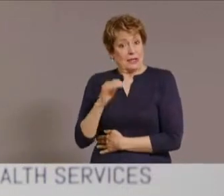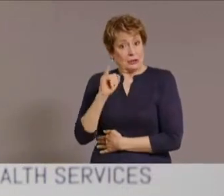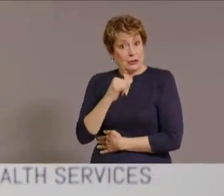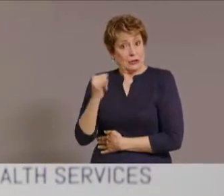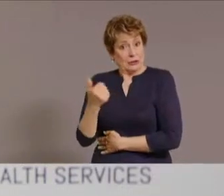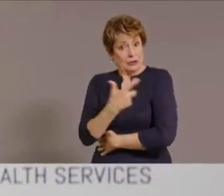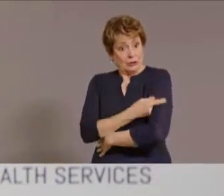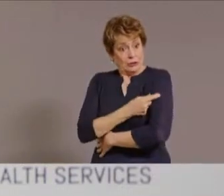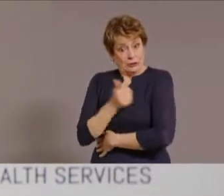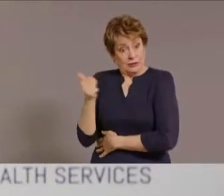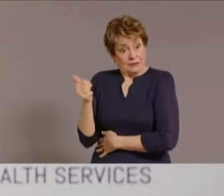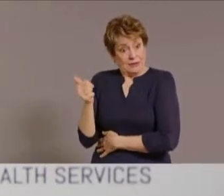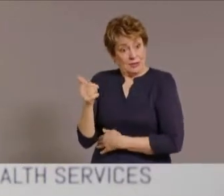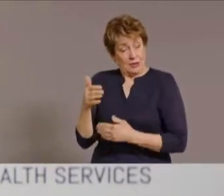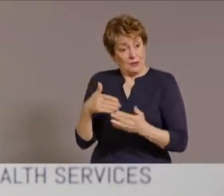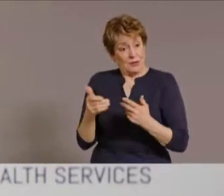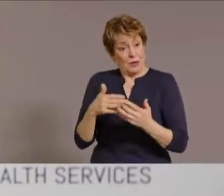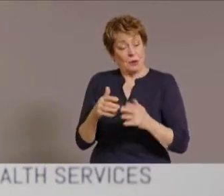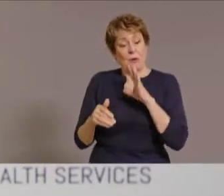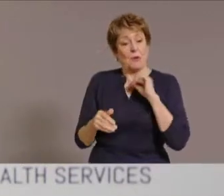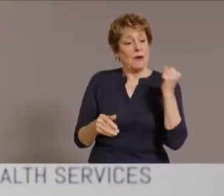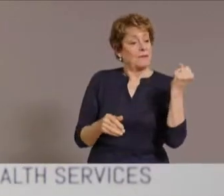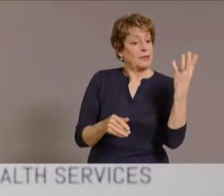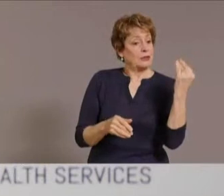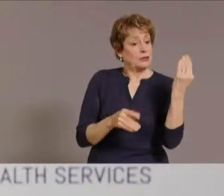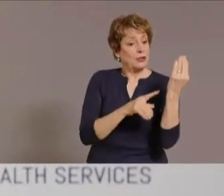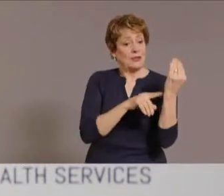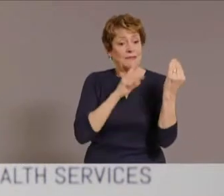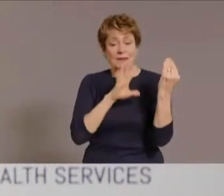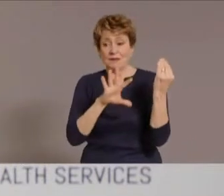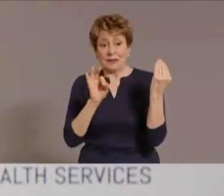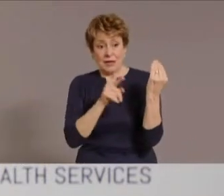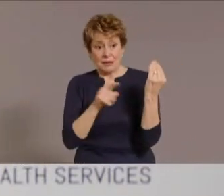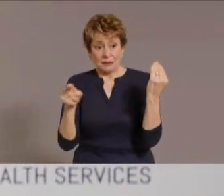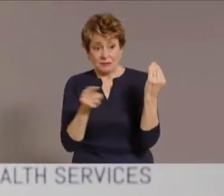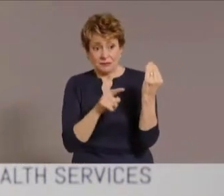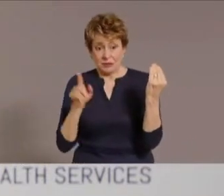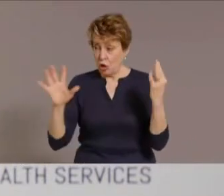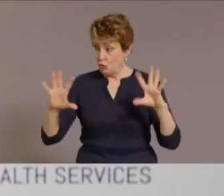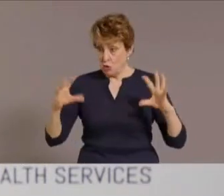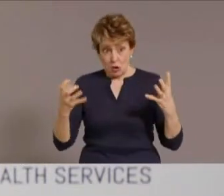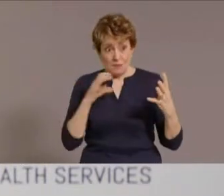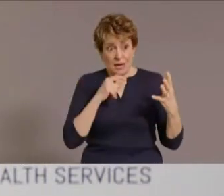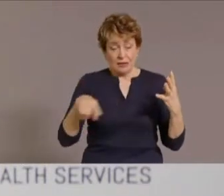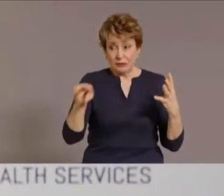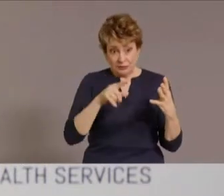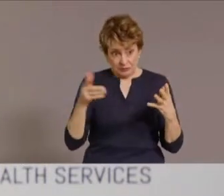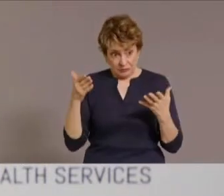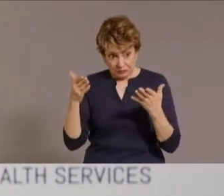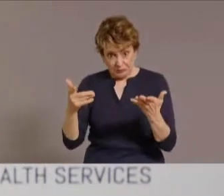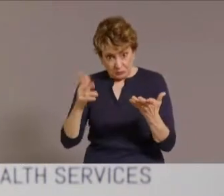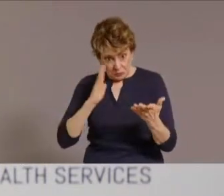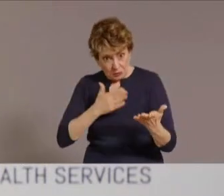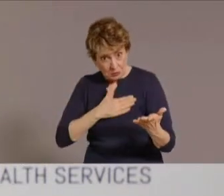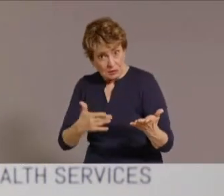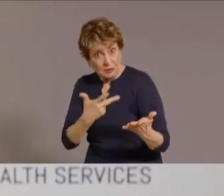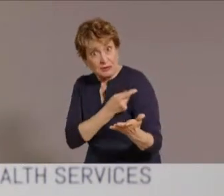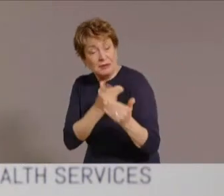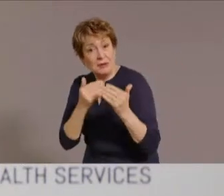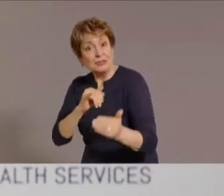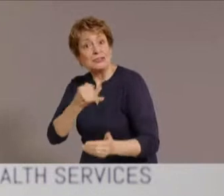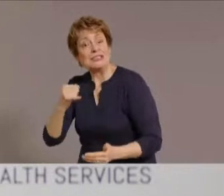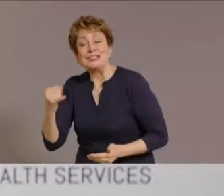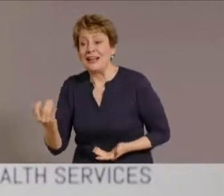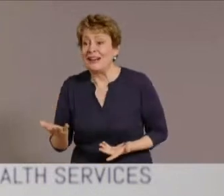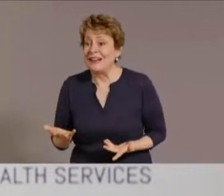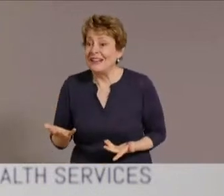did you? Yes, actually, I would get the Johnson & Johnson if that was the vaccine administered